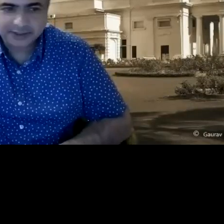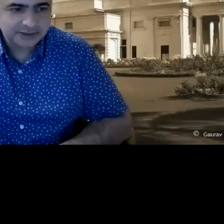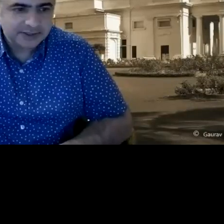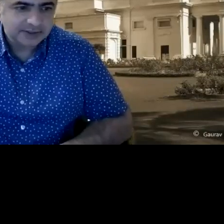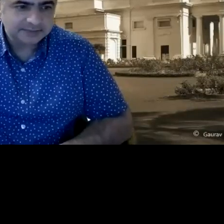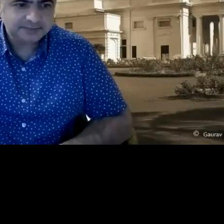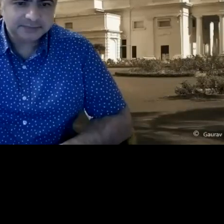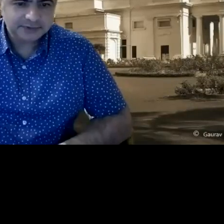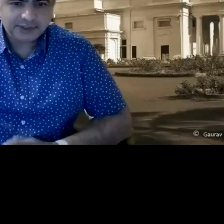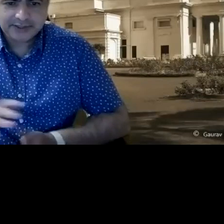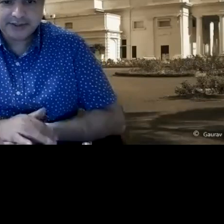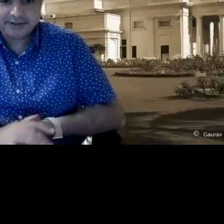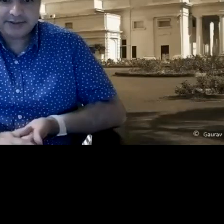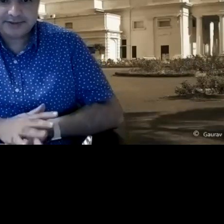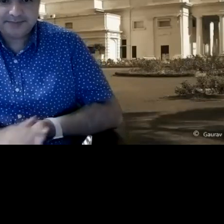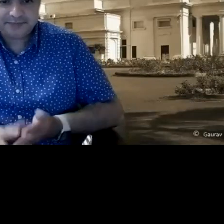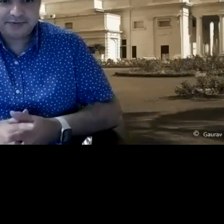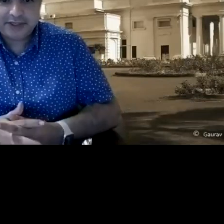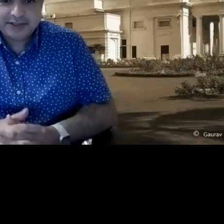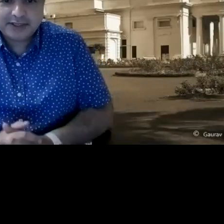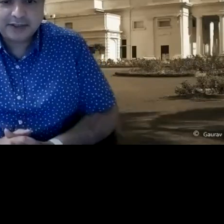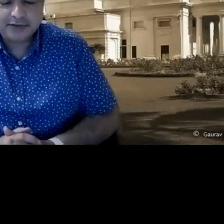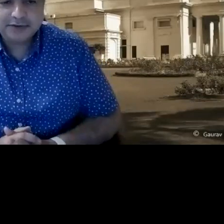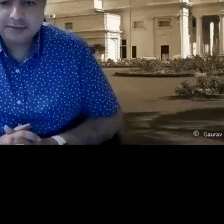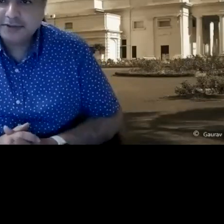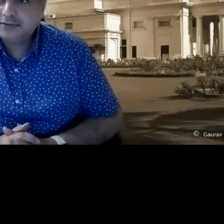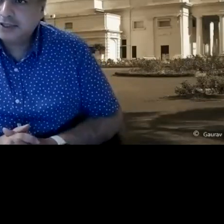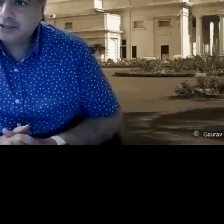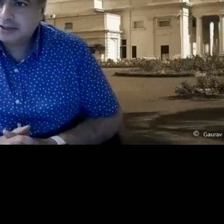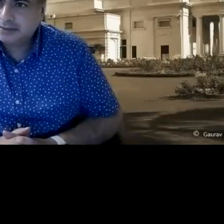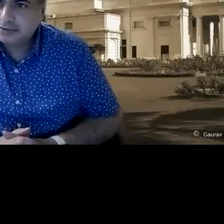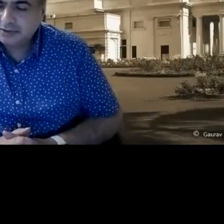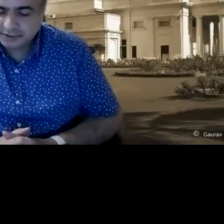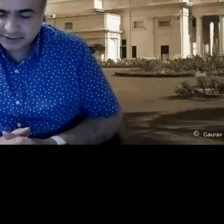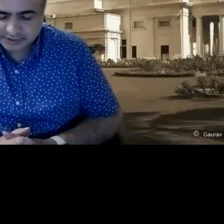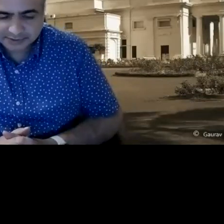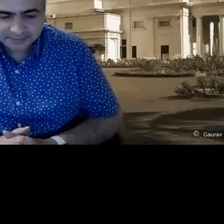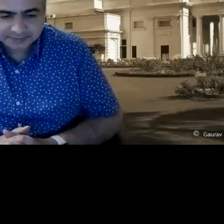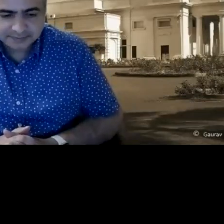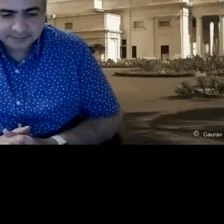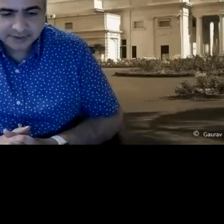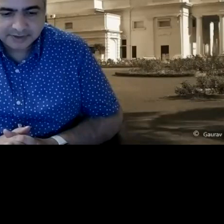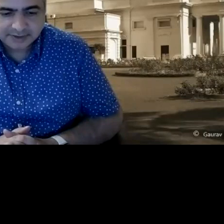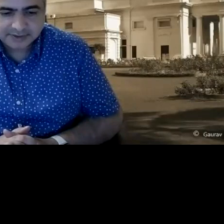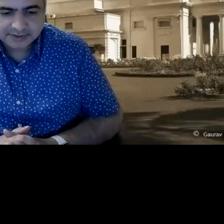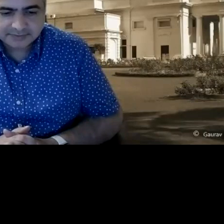Okay, fine. So I think, friends, thank you so much for that humble introduction.